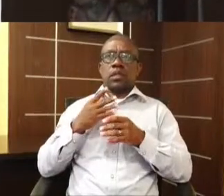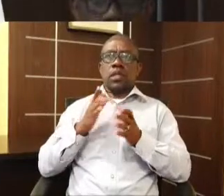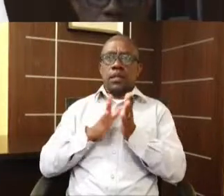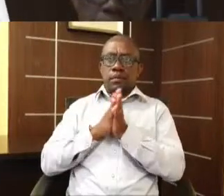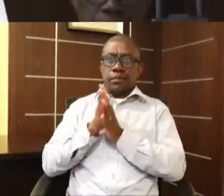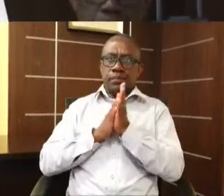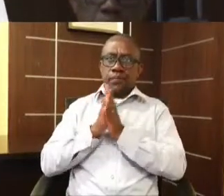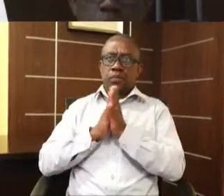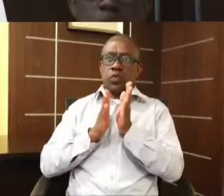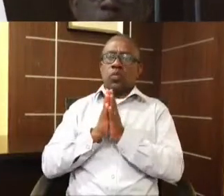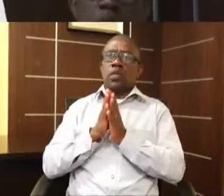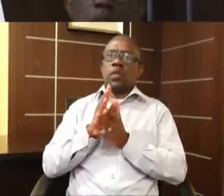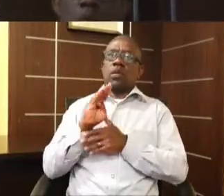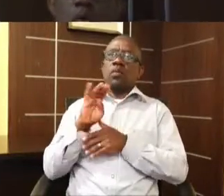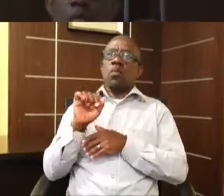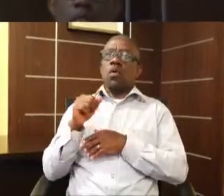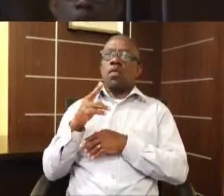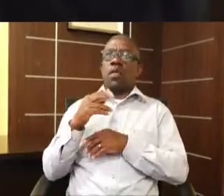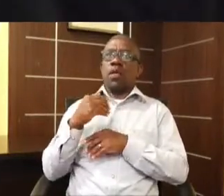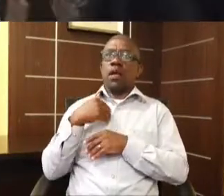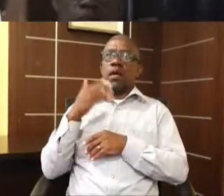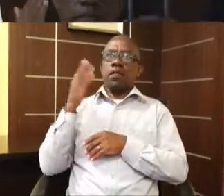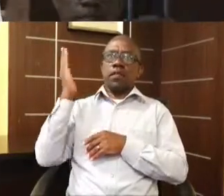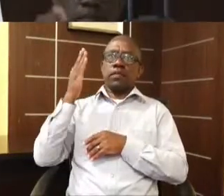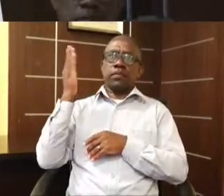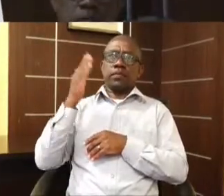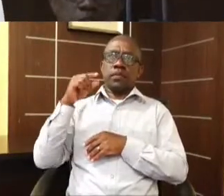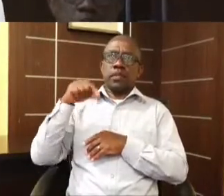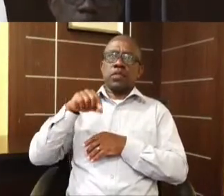give you this mantle. We do a short Q&A.